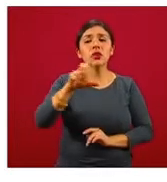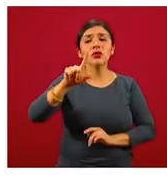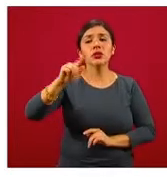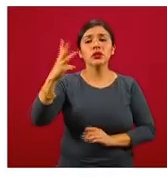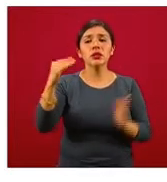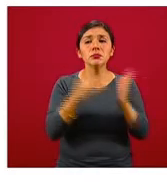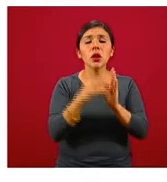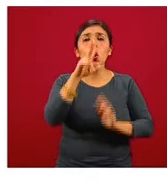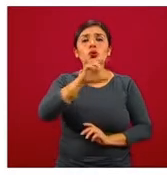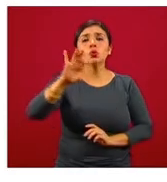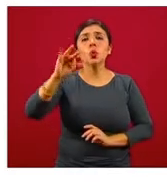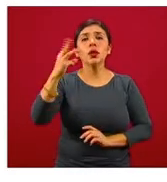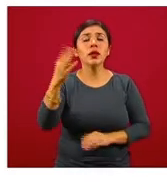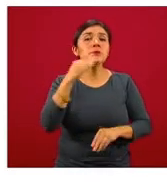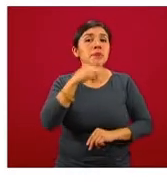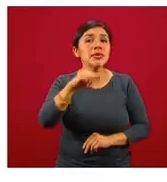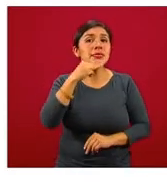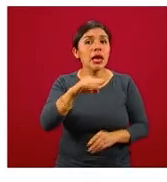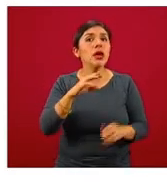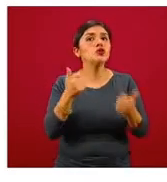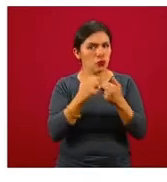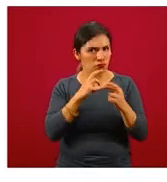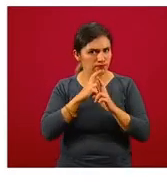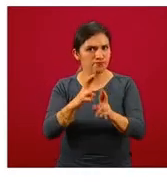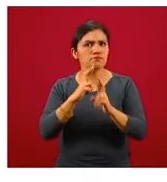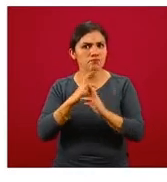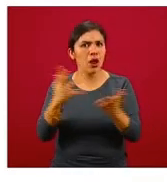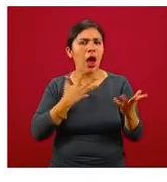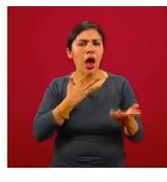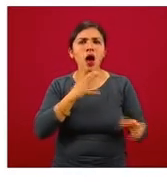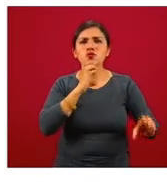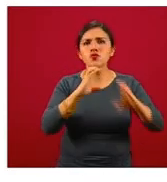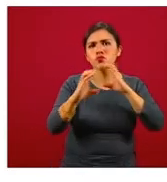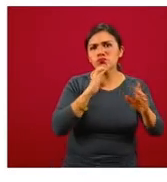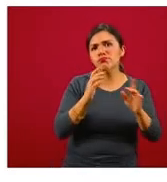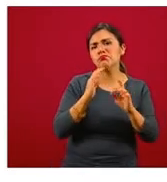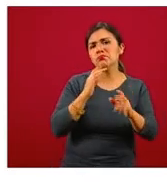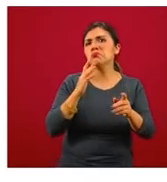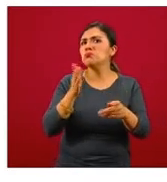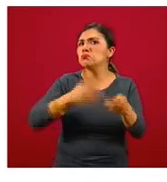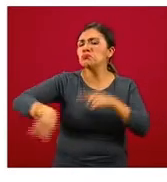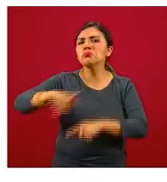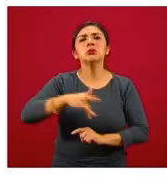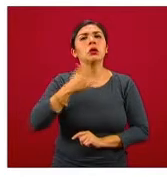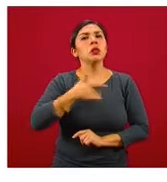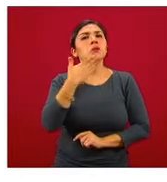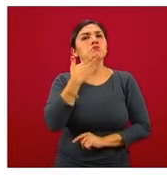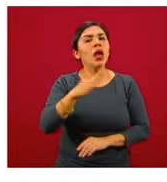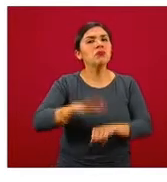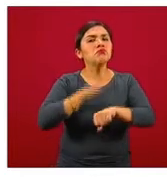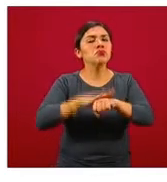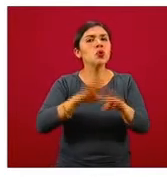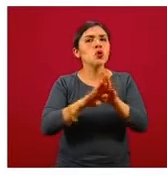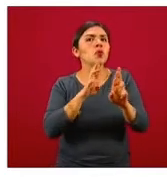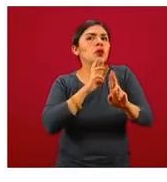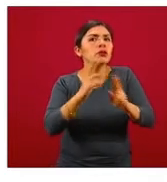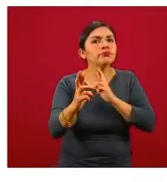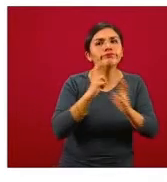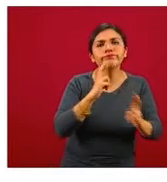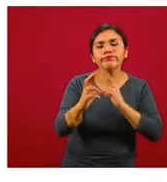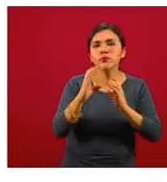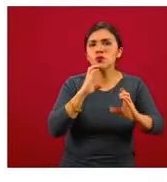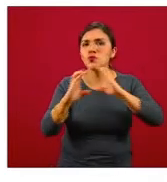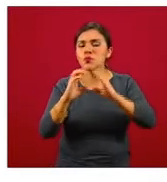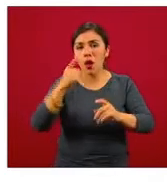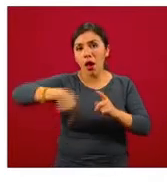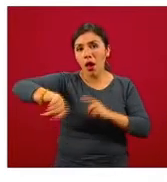she has also 3.163.143 responded mensajes 3.1 respondidos y million manteniendo times. una satisfacción People we de más see del have been 70% satisfied and have a en las satisfied respuestas